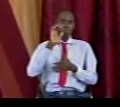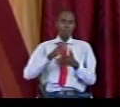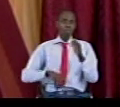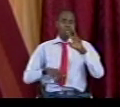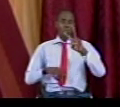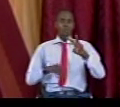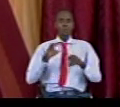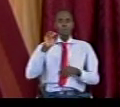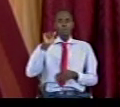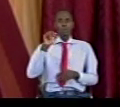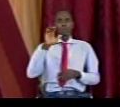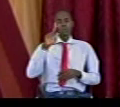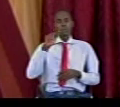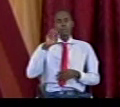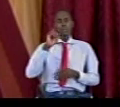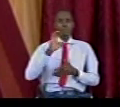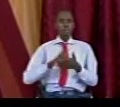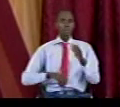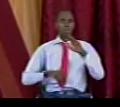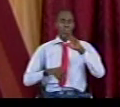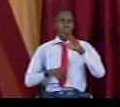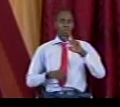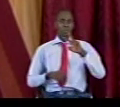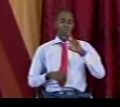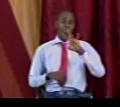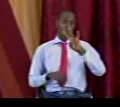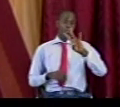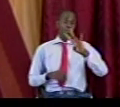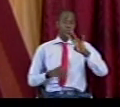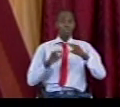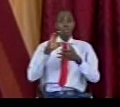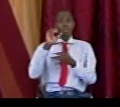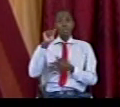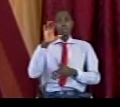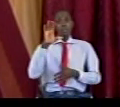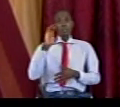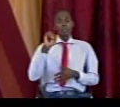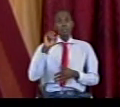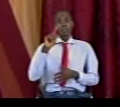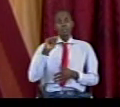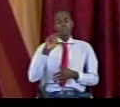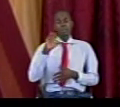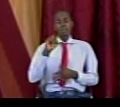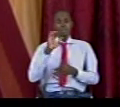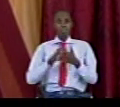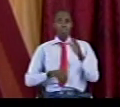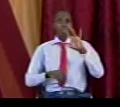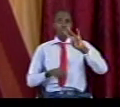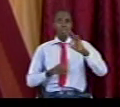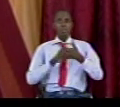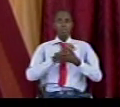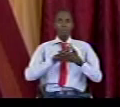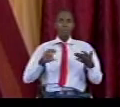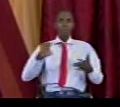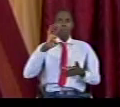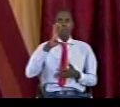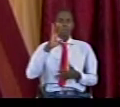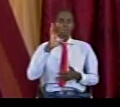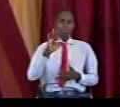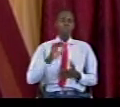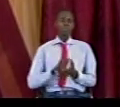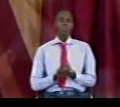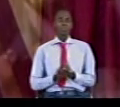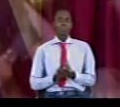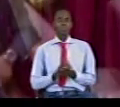chapter 7. I read from verse 49. Acts chapter 7. Reading from verse 49. Look at what it